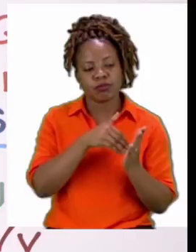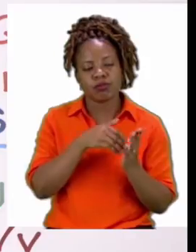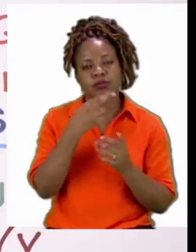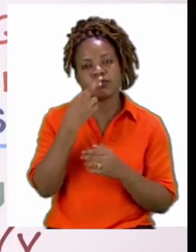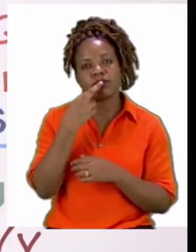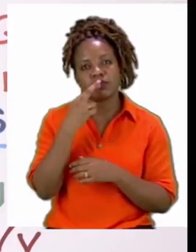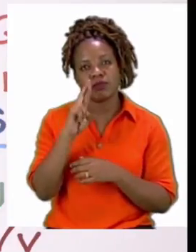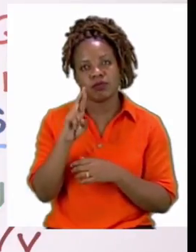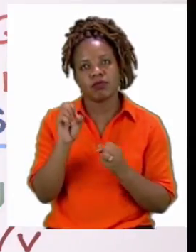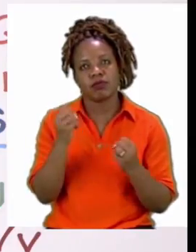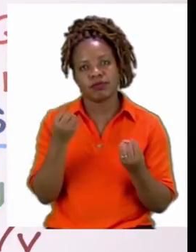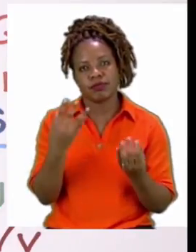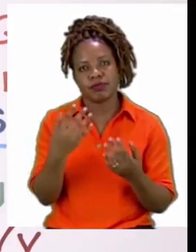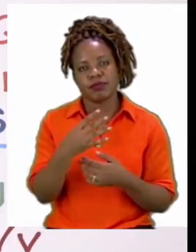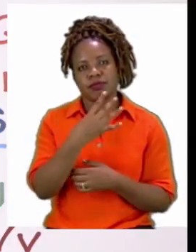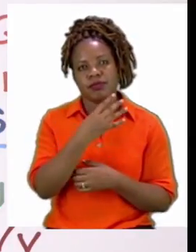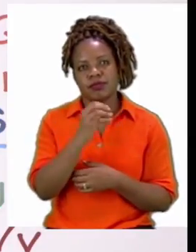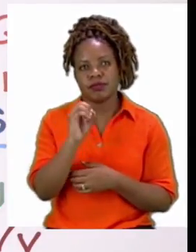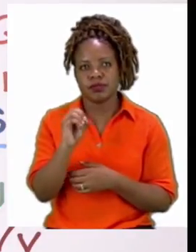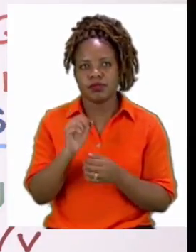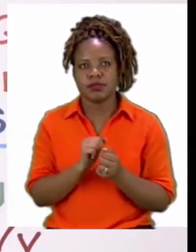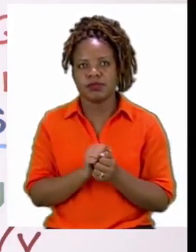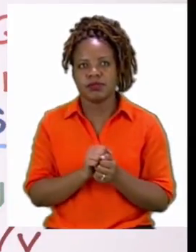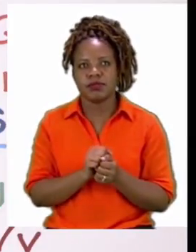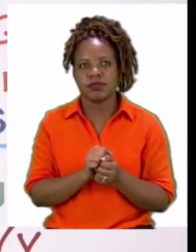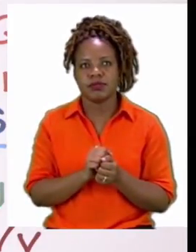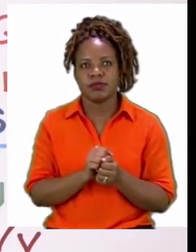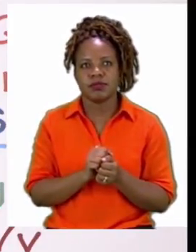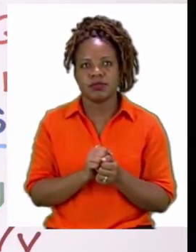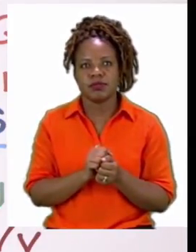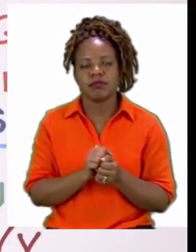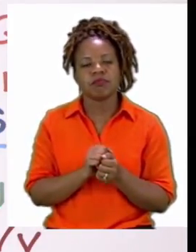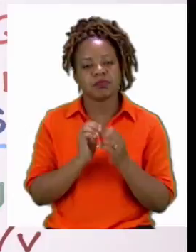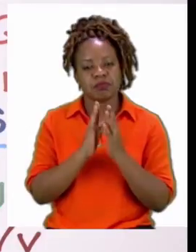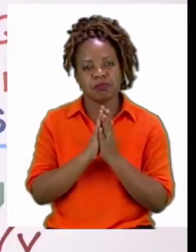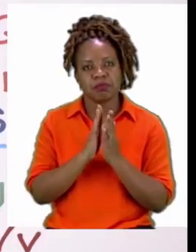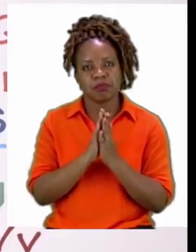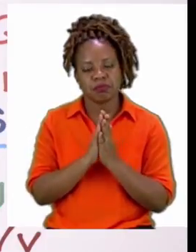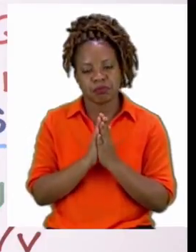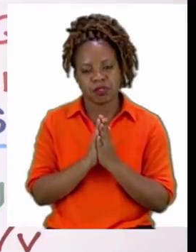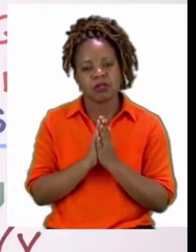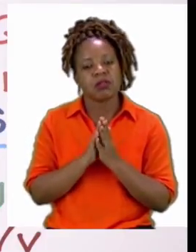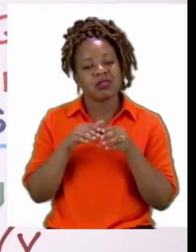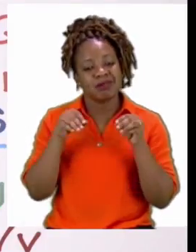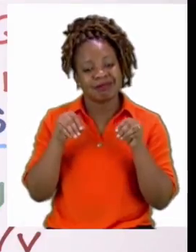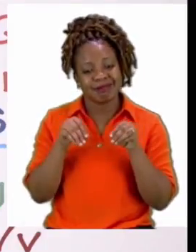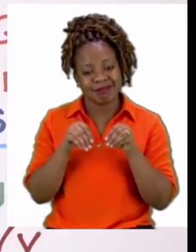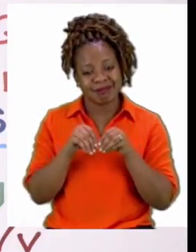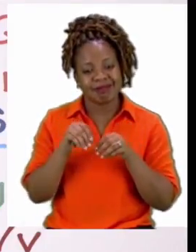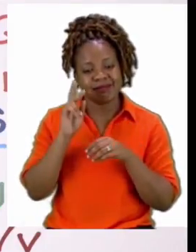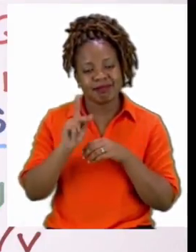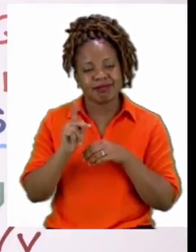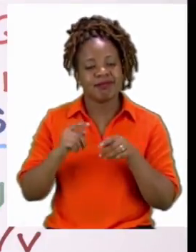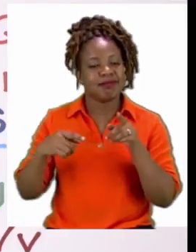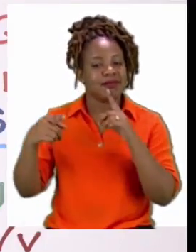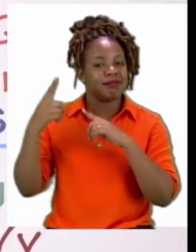Rundu. I want you to try and do this one by yourselves. Try and do it again to see if you'll get the